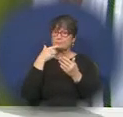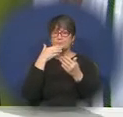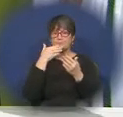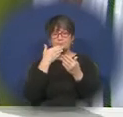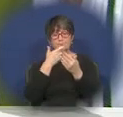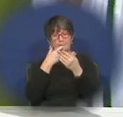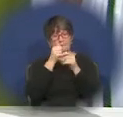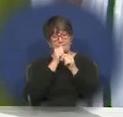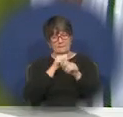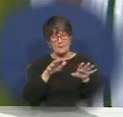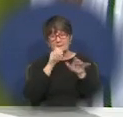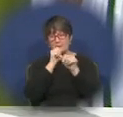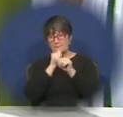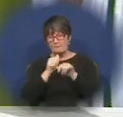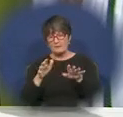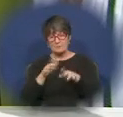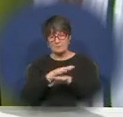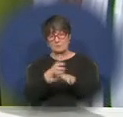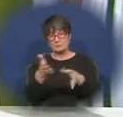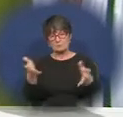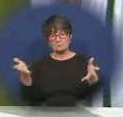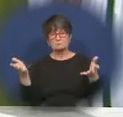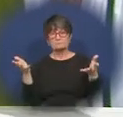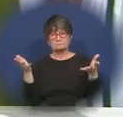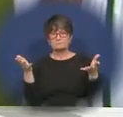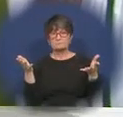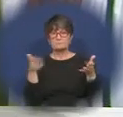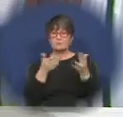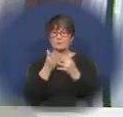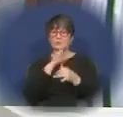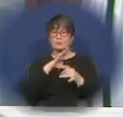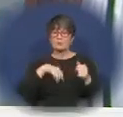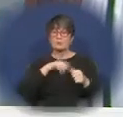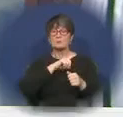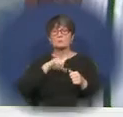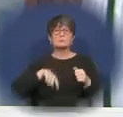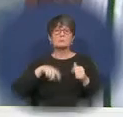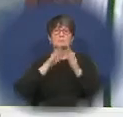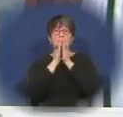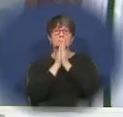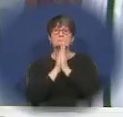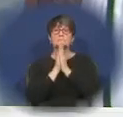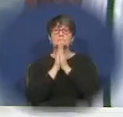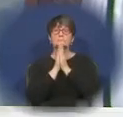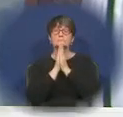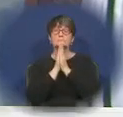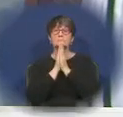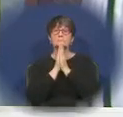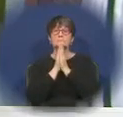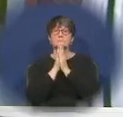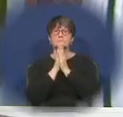all blessing may be laid open before us through Christ our Lord. Amen.